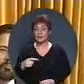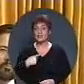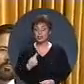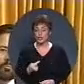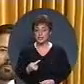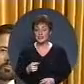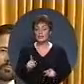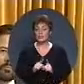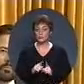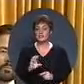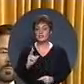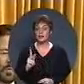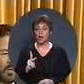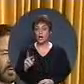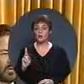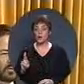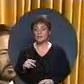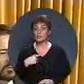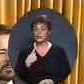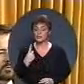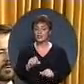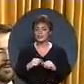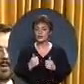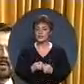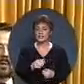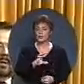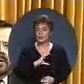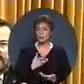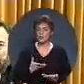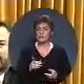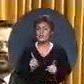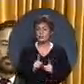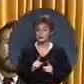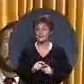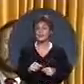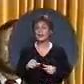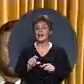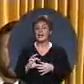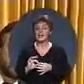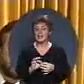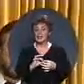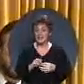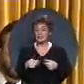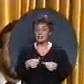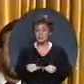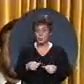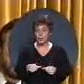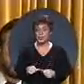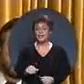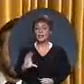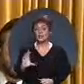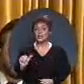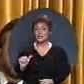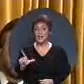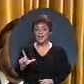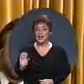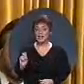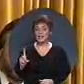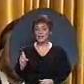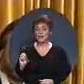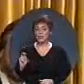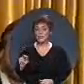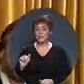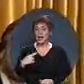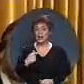and Ken Hewitt of the Caledonia Citizens Alliance said so. Mr. Speaker, the Minister of Indian Affairs says